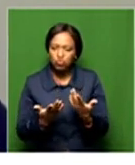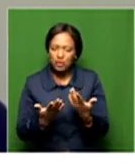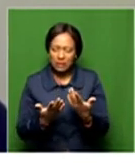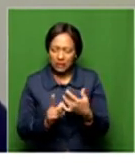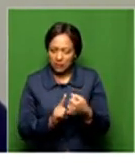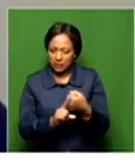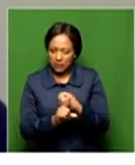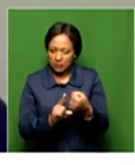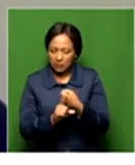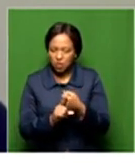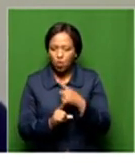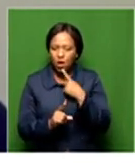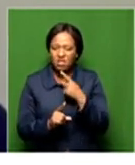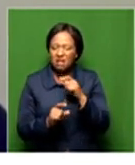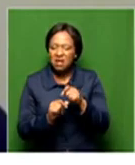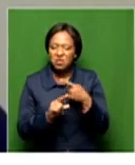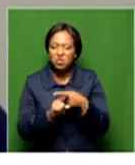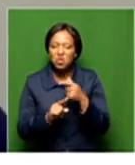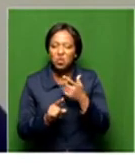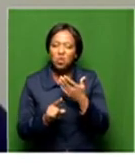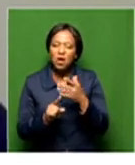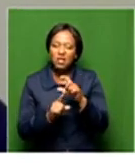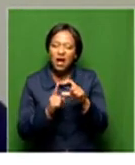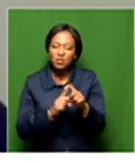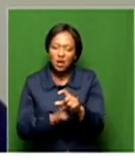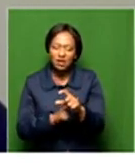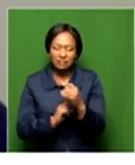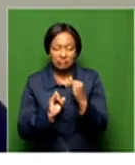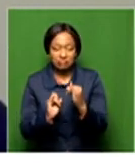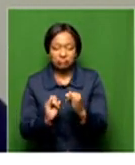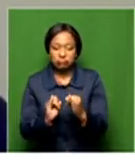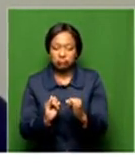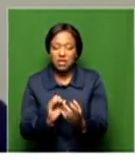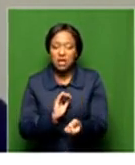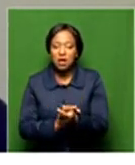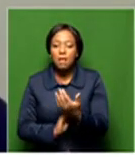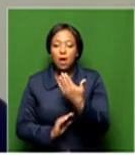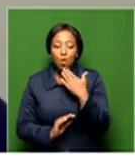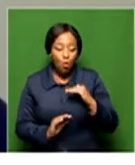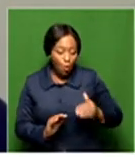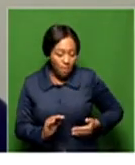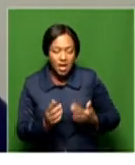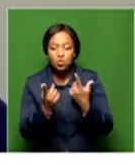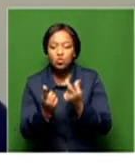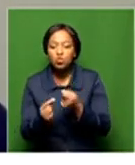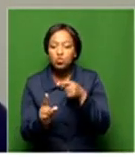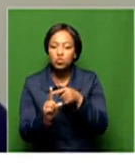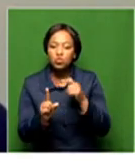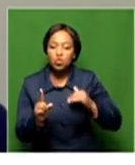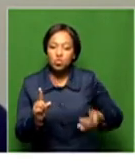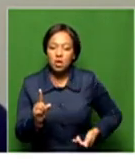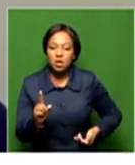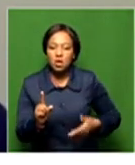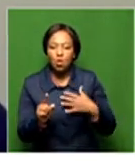also trying to look at toxic cultural practices that are undertaken by women and women in the name of we are trying